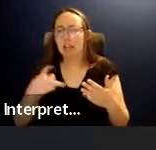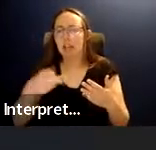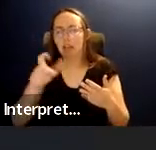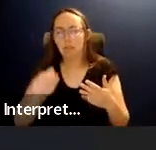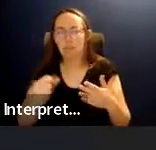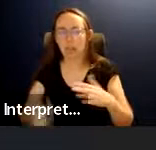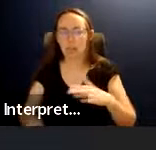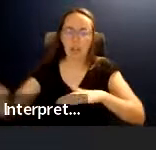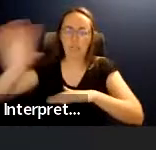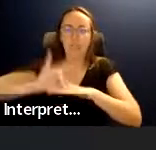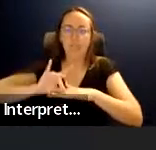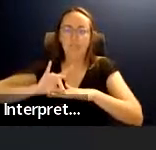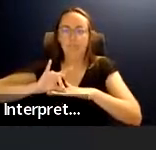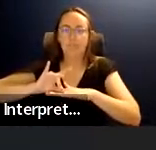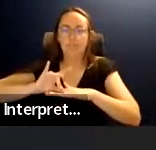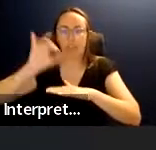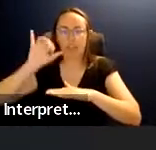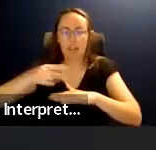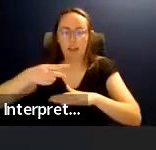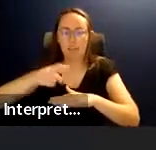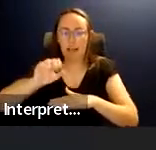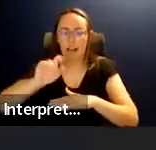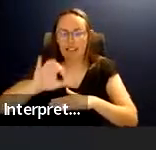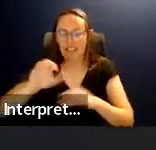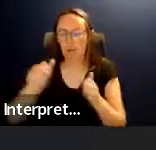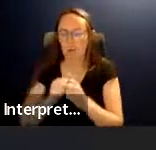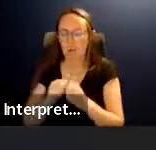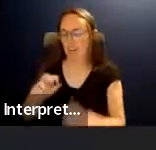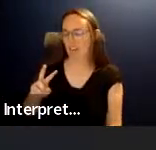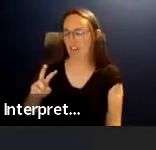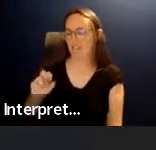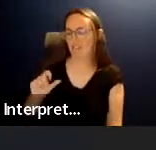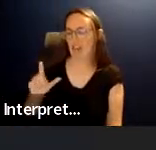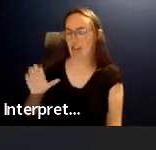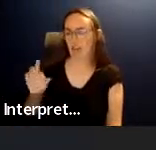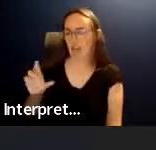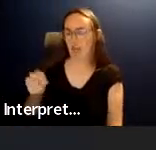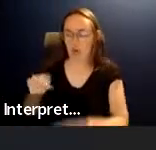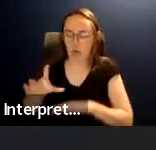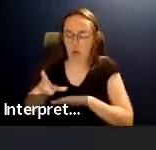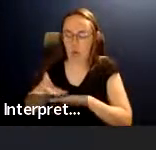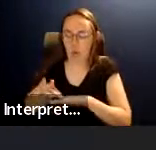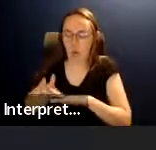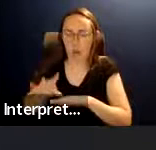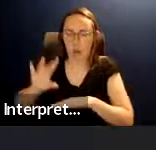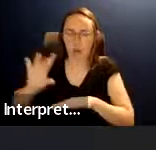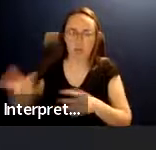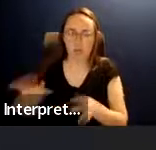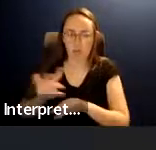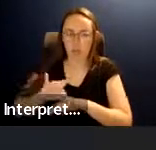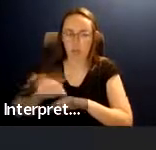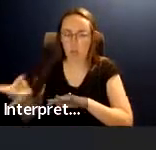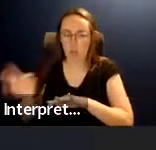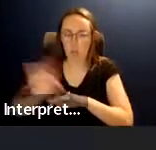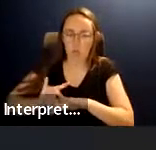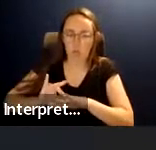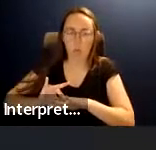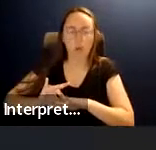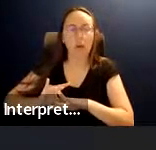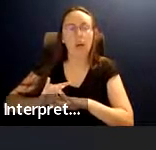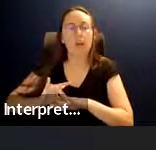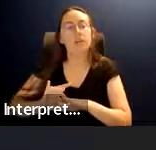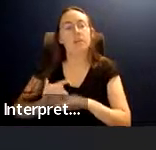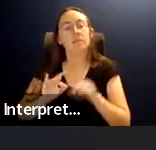recycled plastic with Velcro, having a portable light box. I talk about umbilical